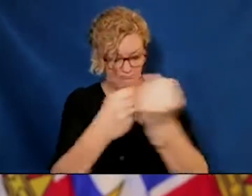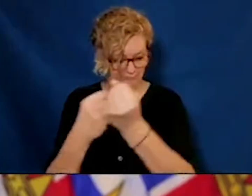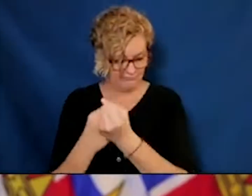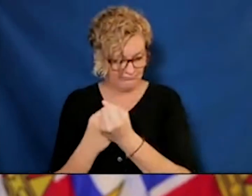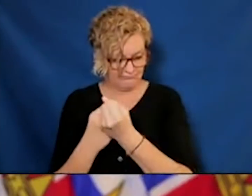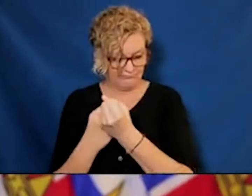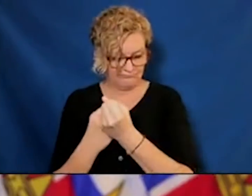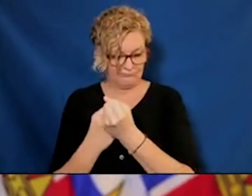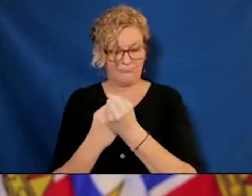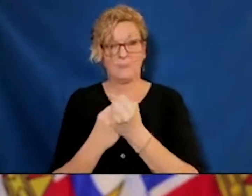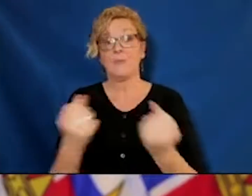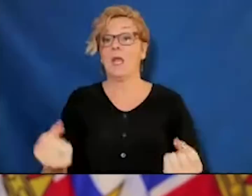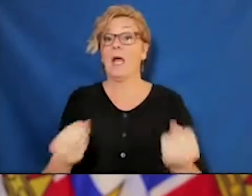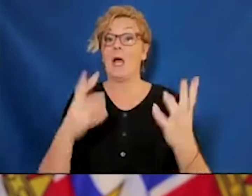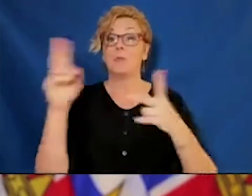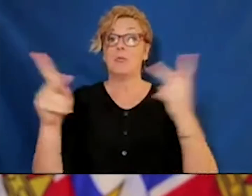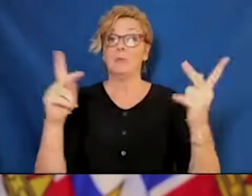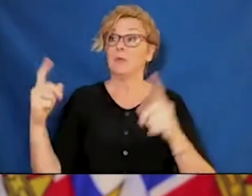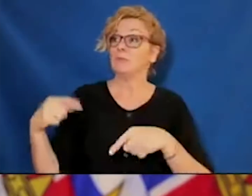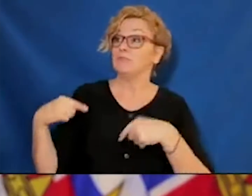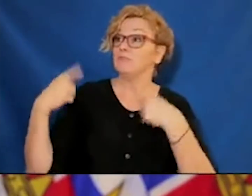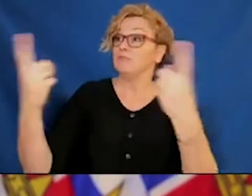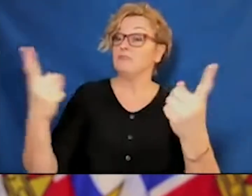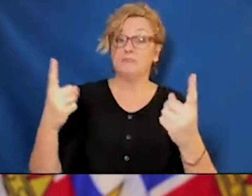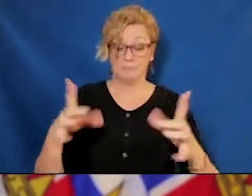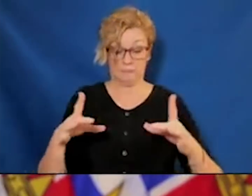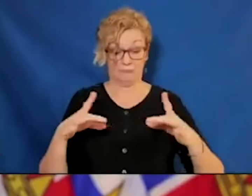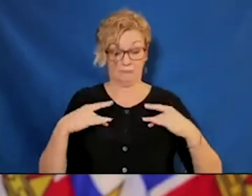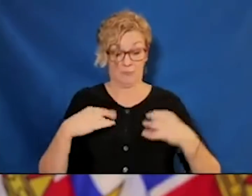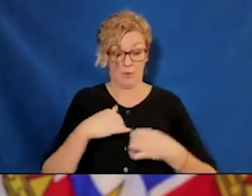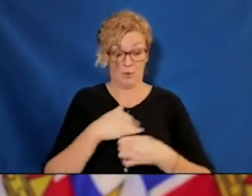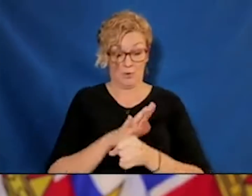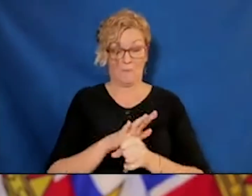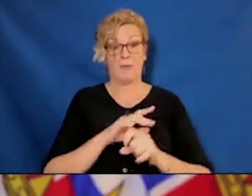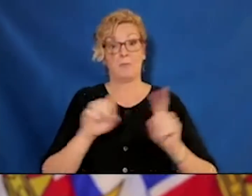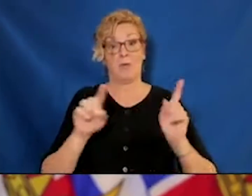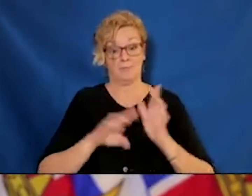50,541 people have now recovered from COVID-19.